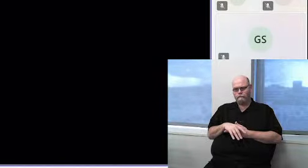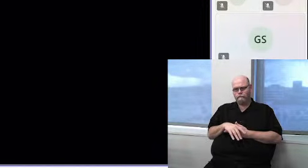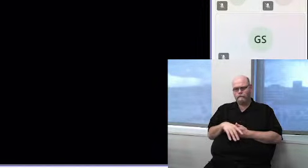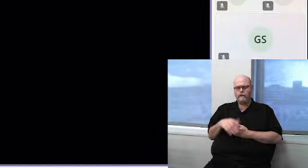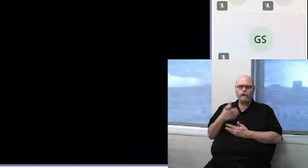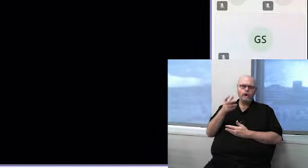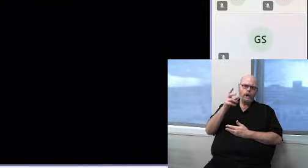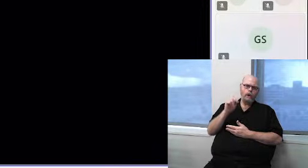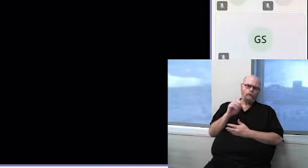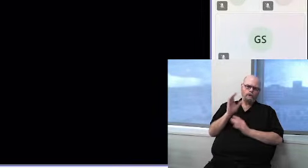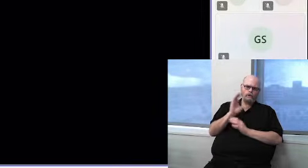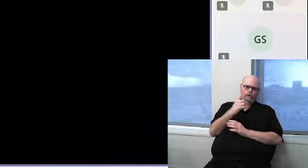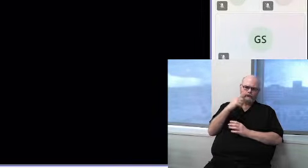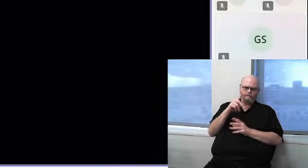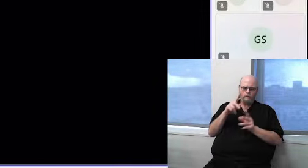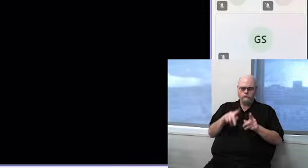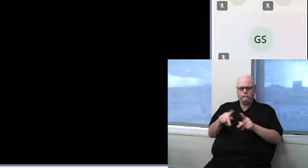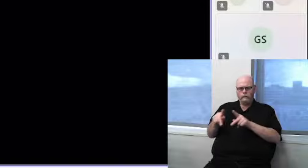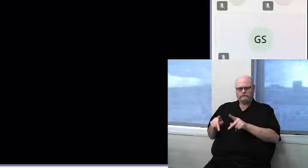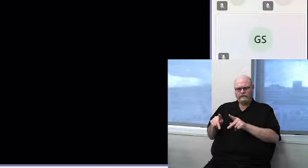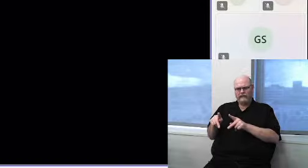Thank you. Continue.